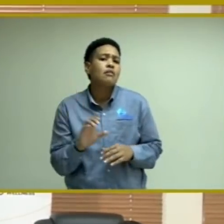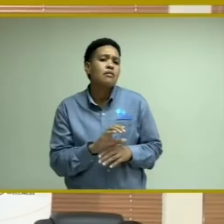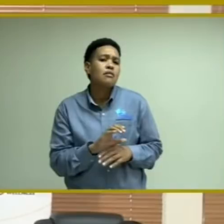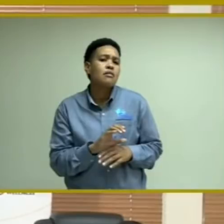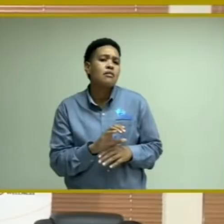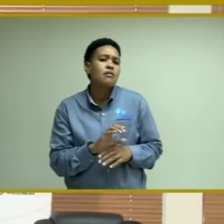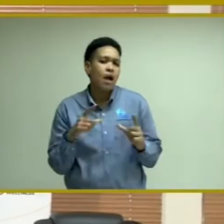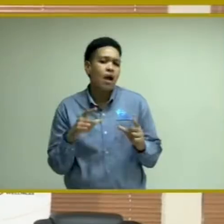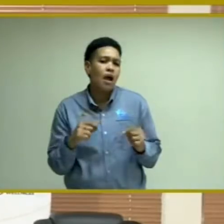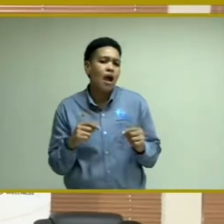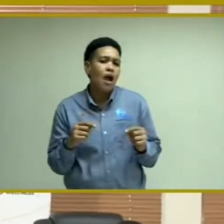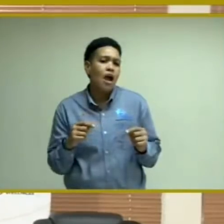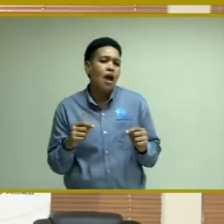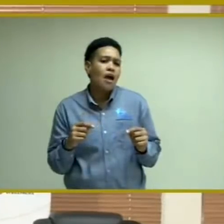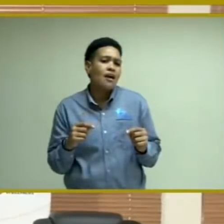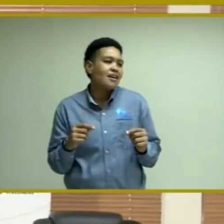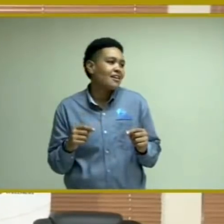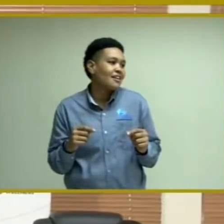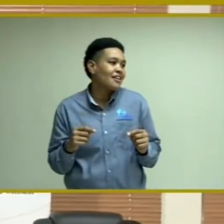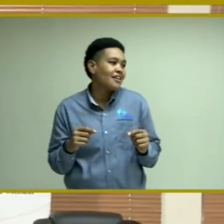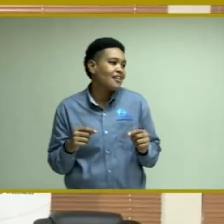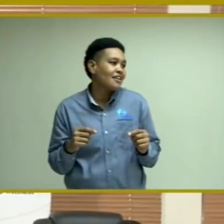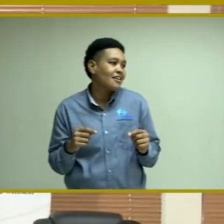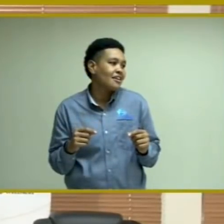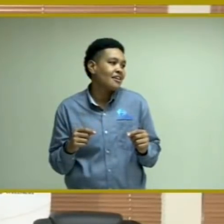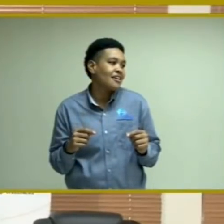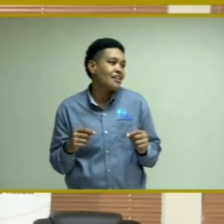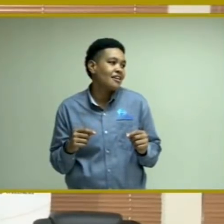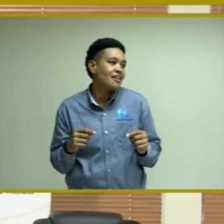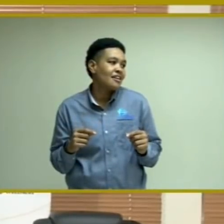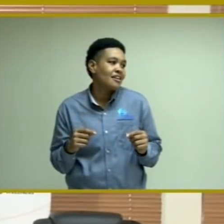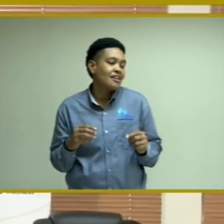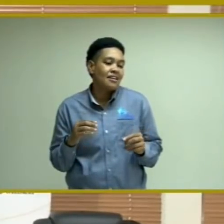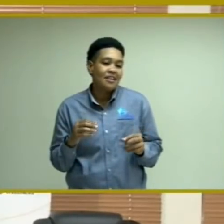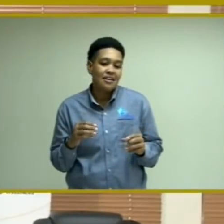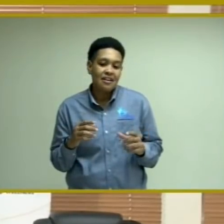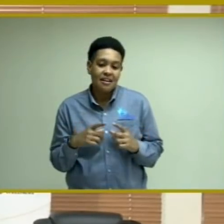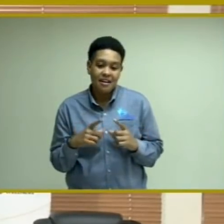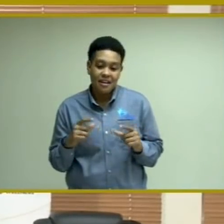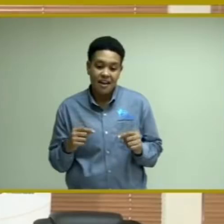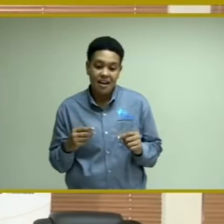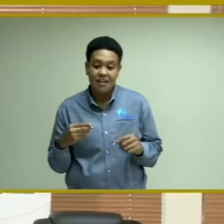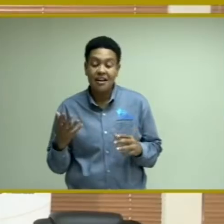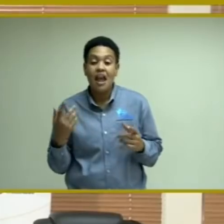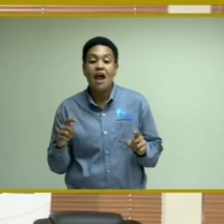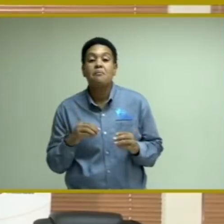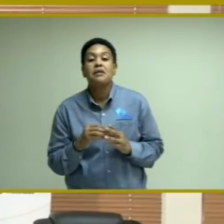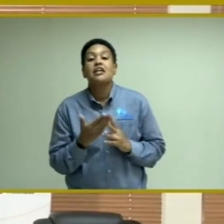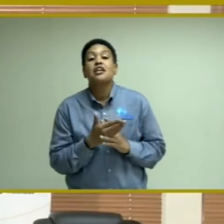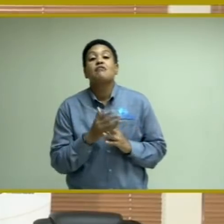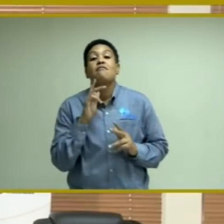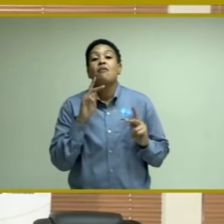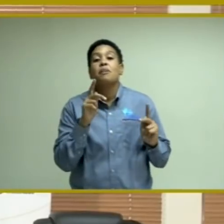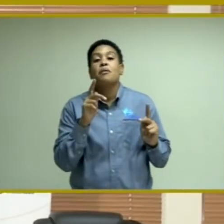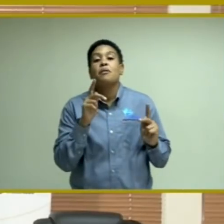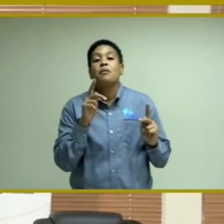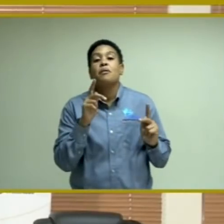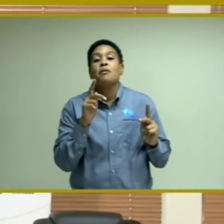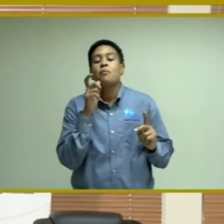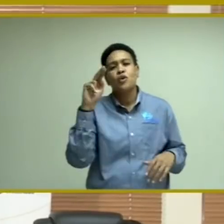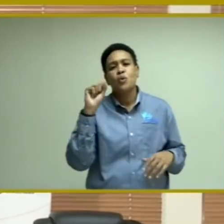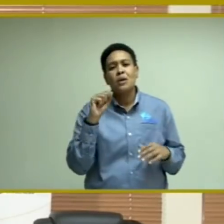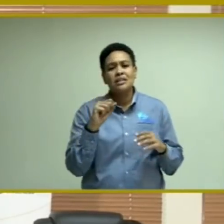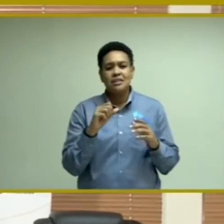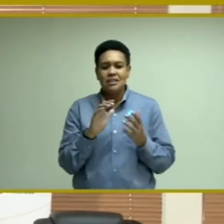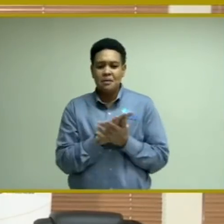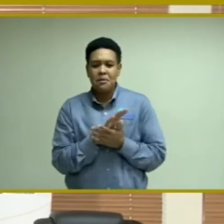cards, and in the interim, for persons who want to travel to the US, the paper cards